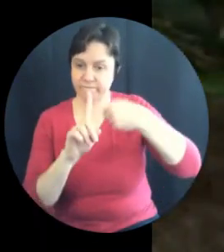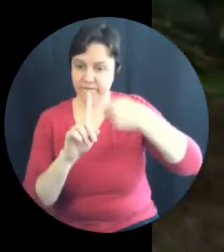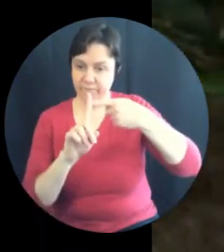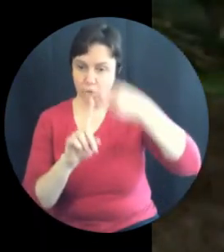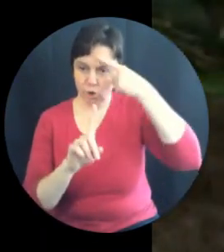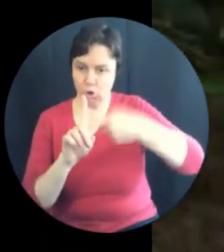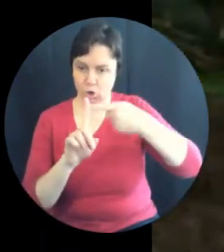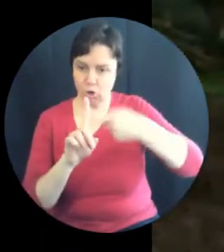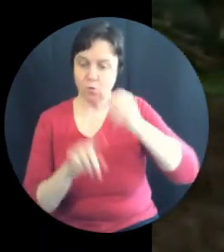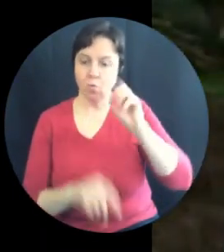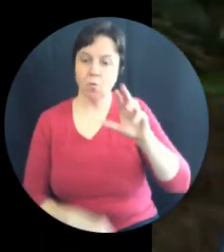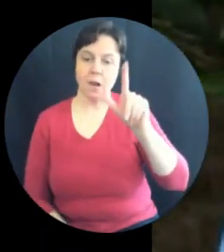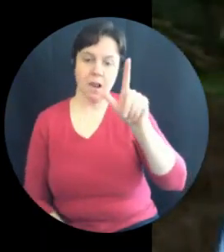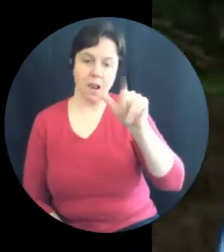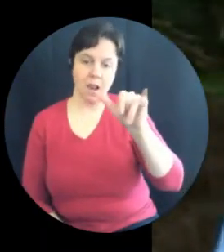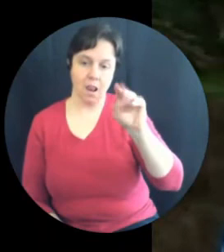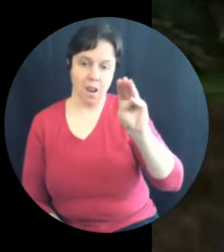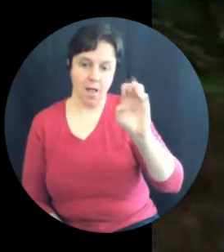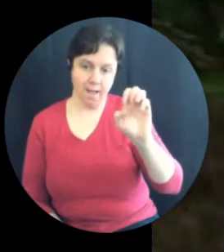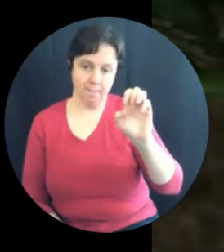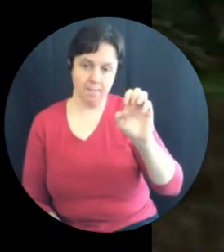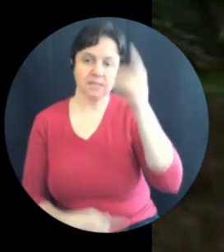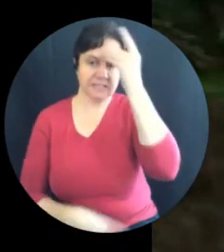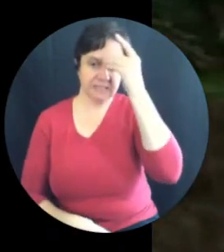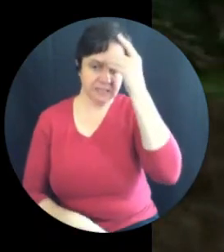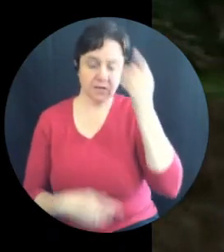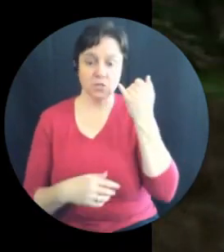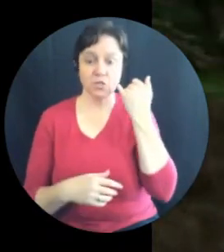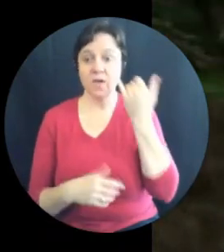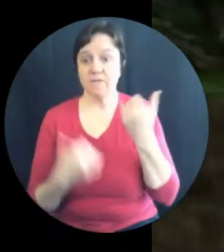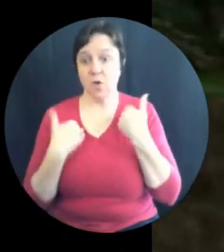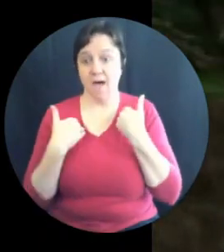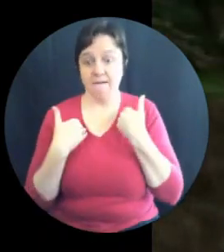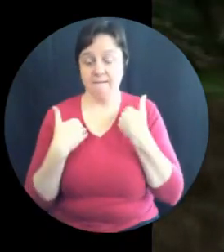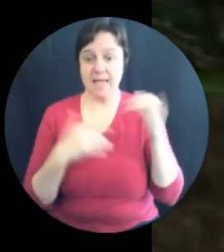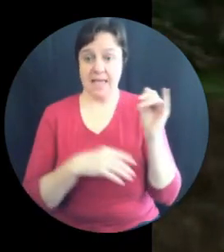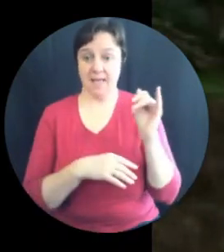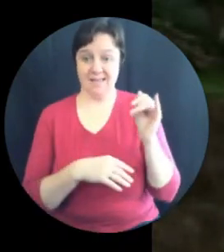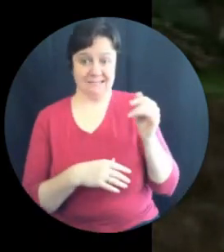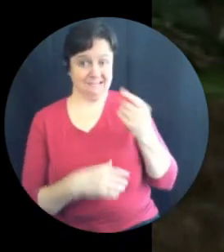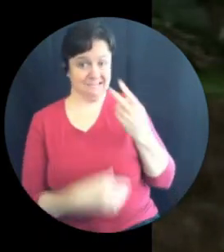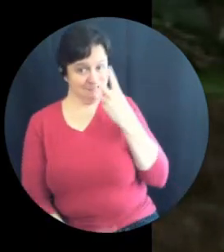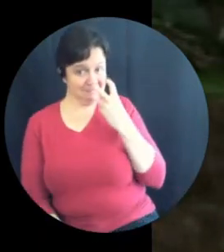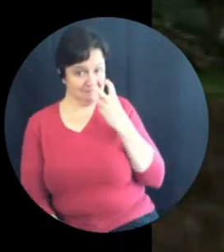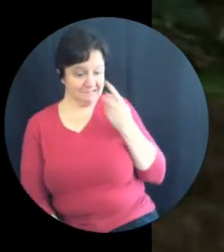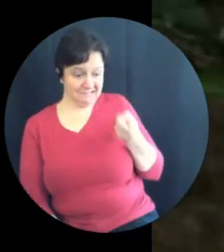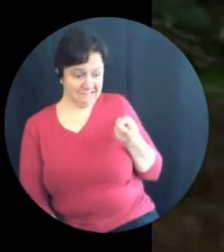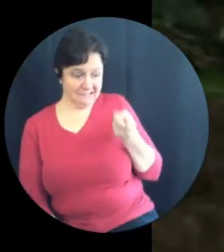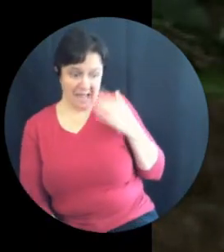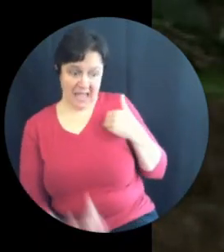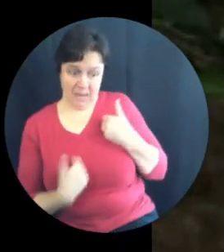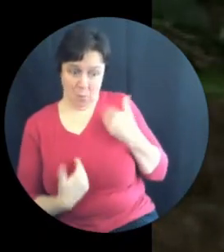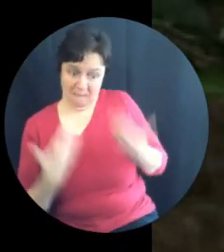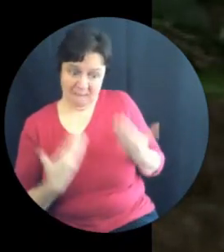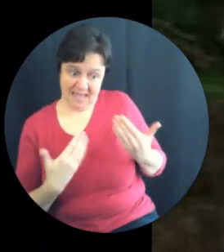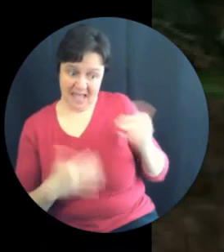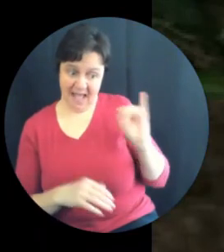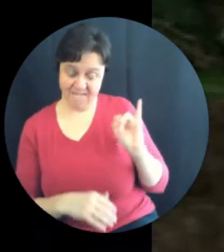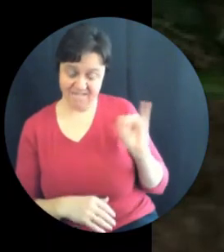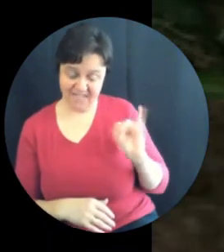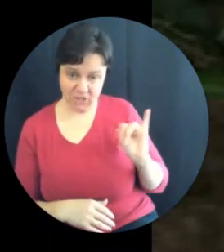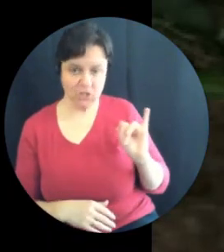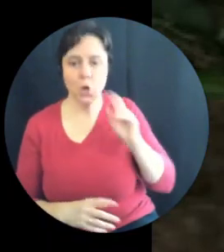you have even a question of an infected animal or an insect bite, you really should have it looked at. Lyme disease,